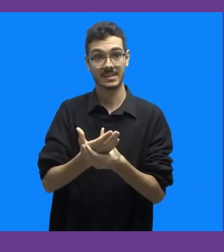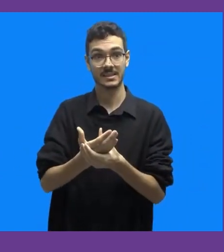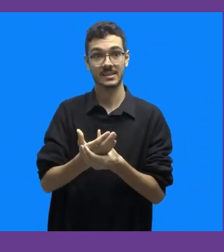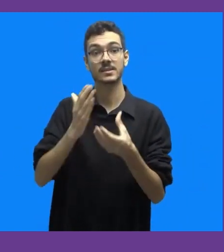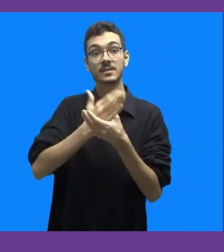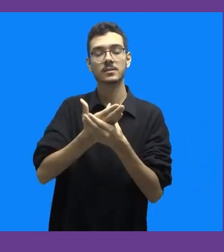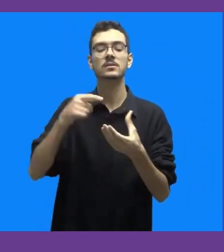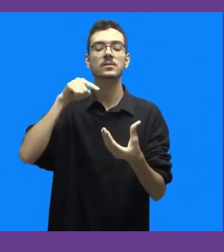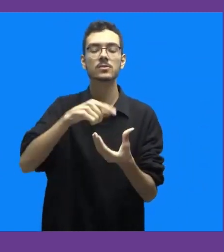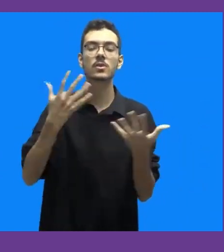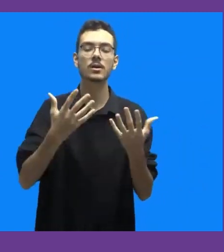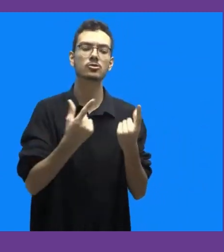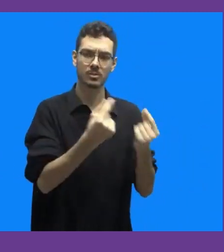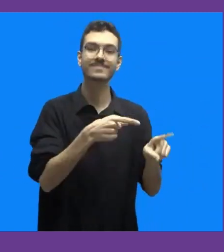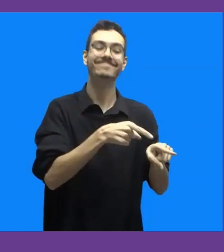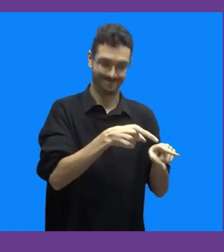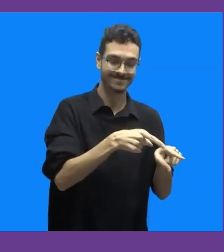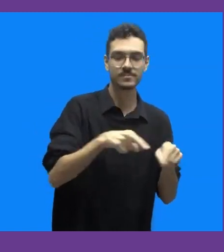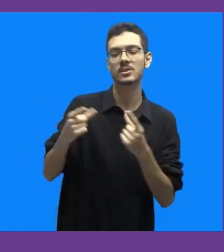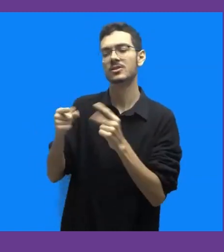universities to show us, to